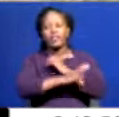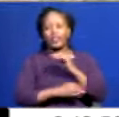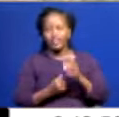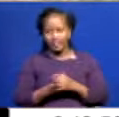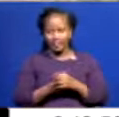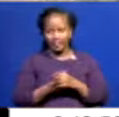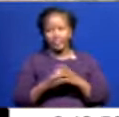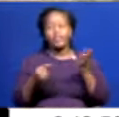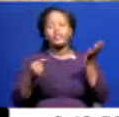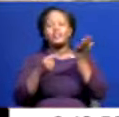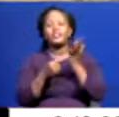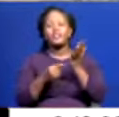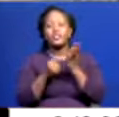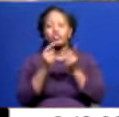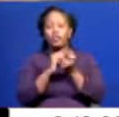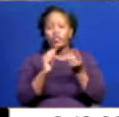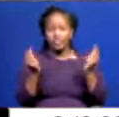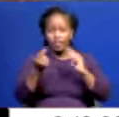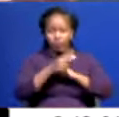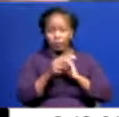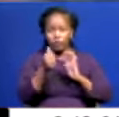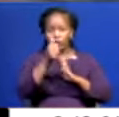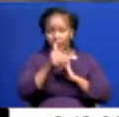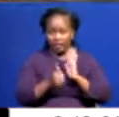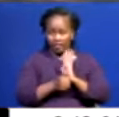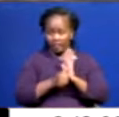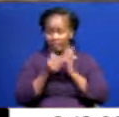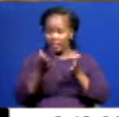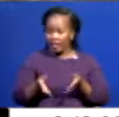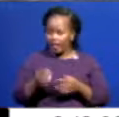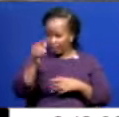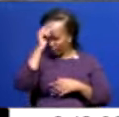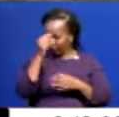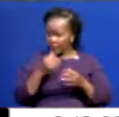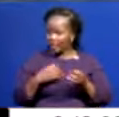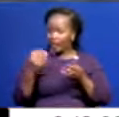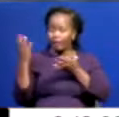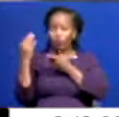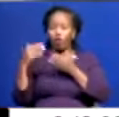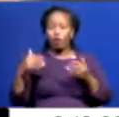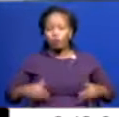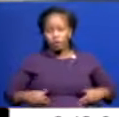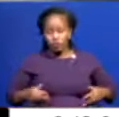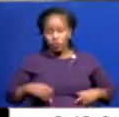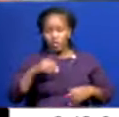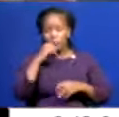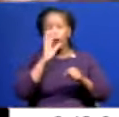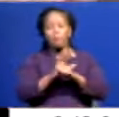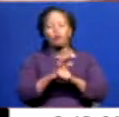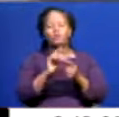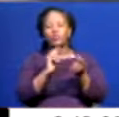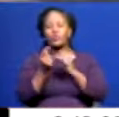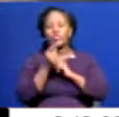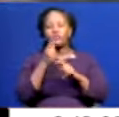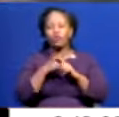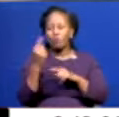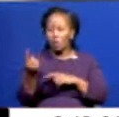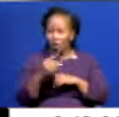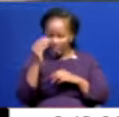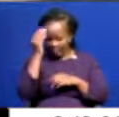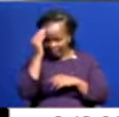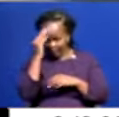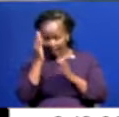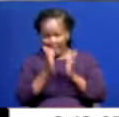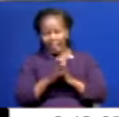digital transformation agenda, the government now shines a ray of hope on the youths, promising to turn them from learners to instant